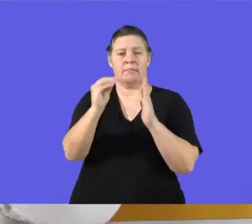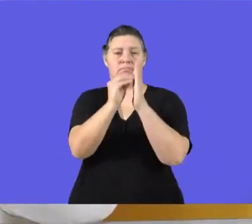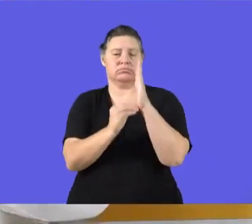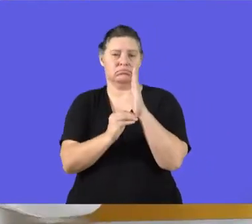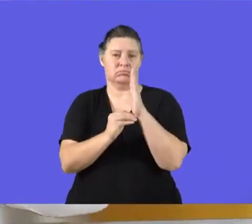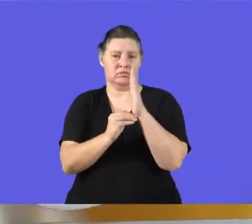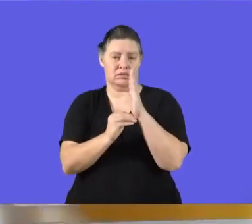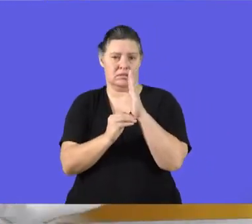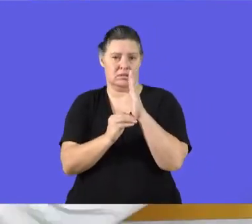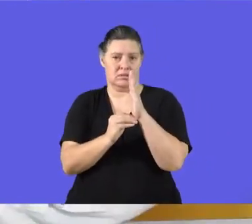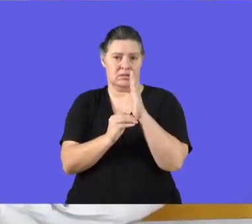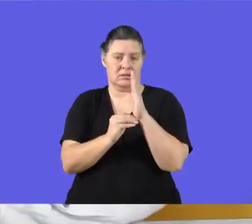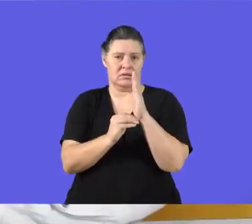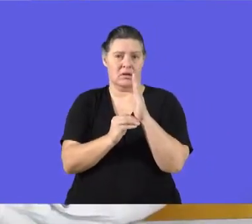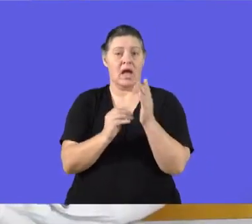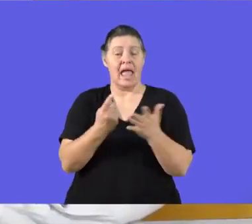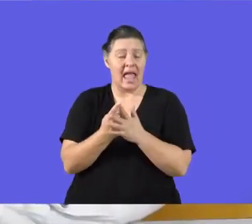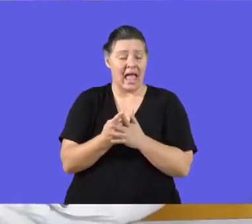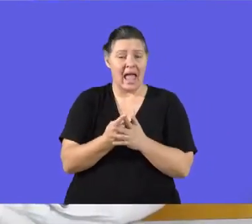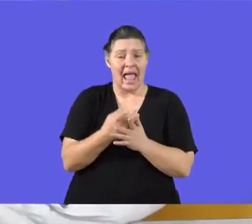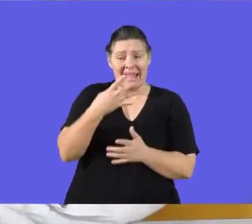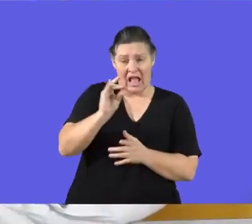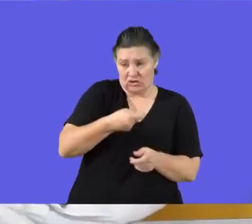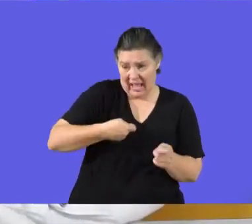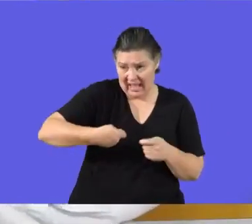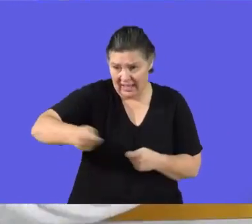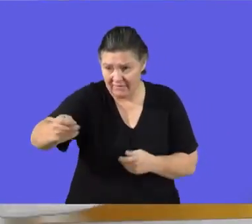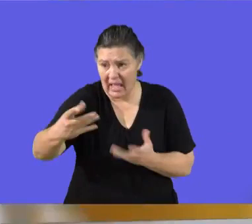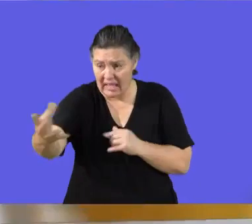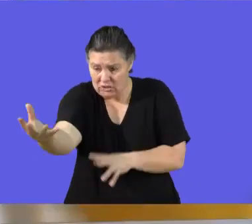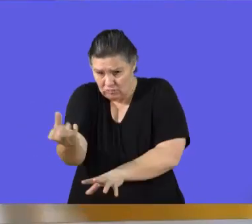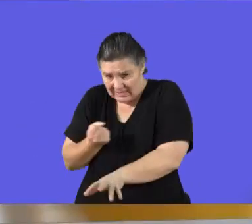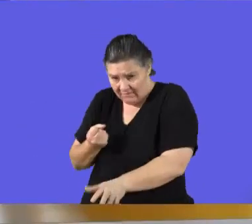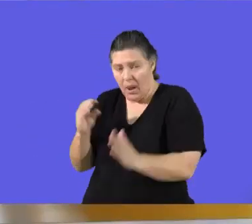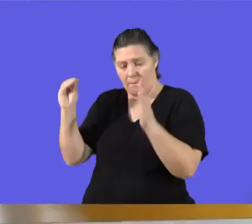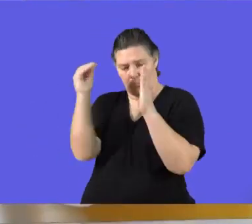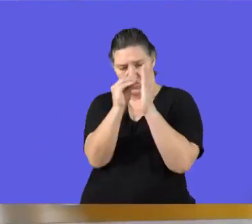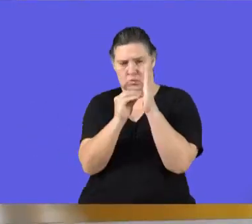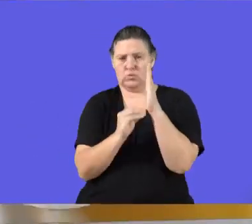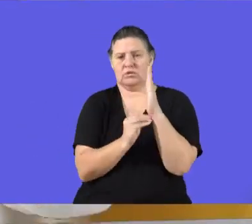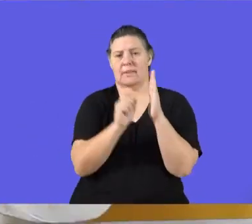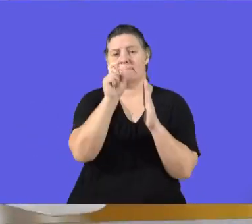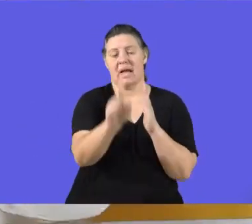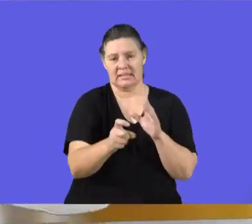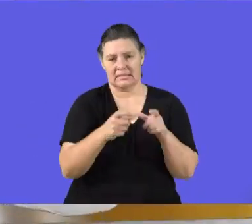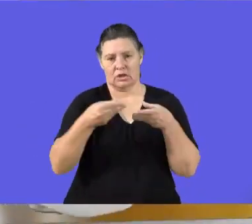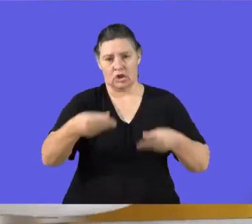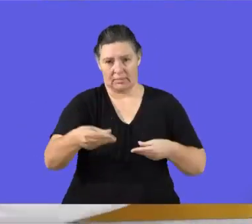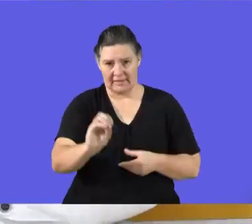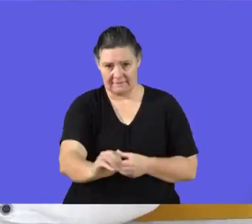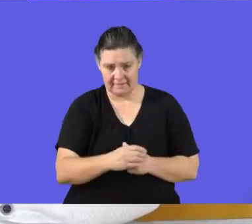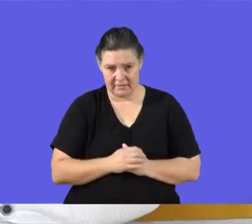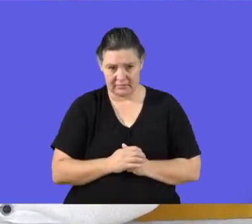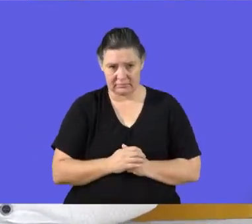there has to be a document. In other words, every movement of cash must be